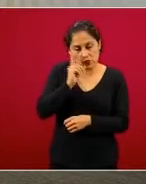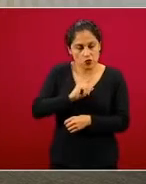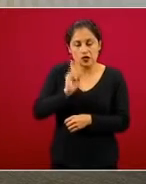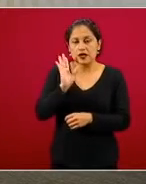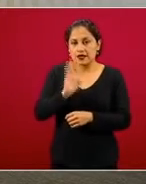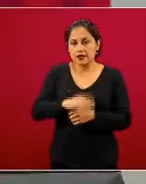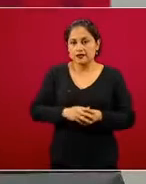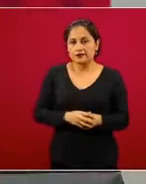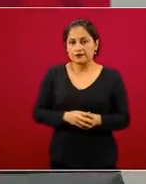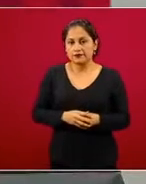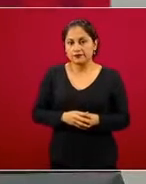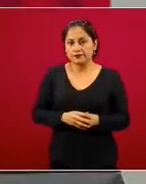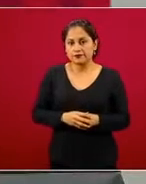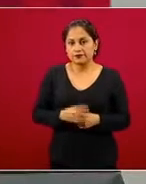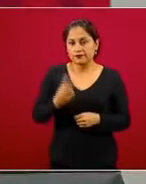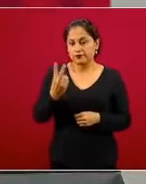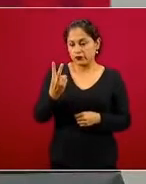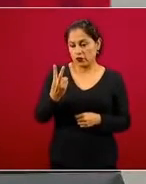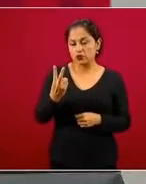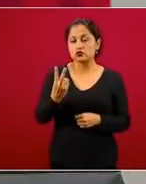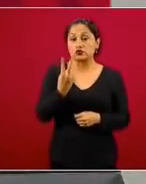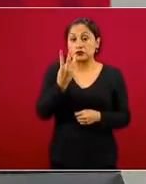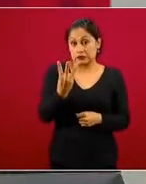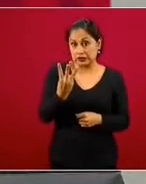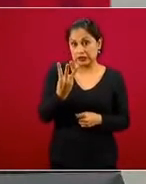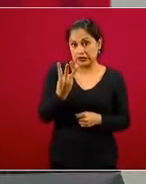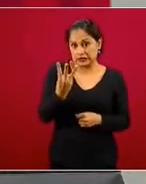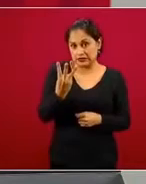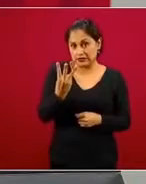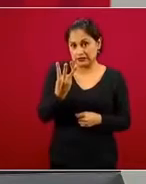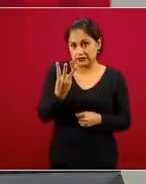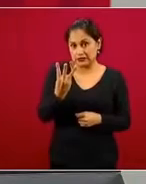have 3 children. So 3 is more than 2.